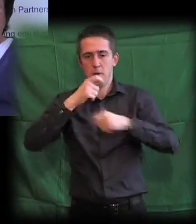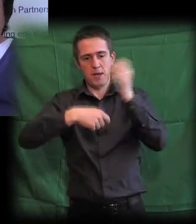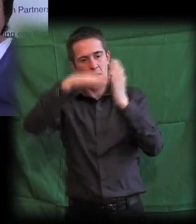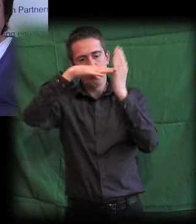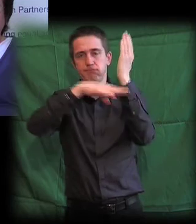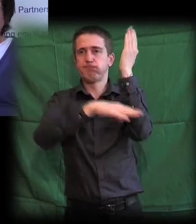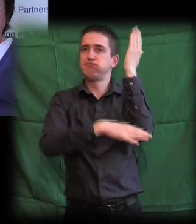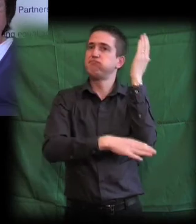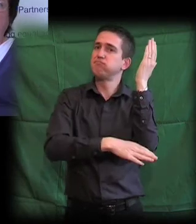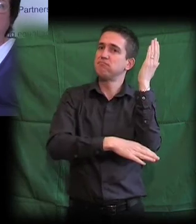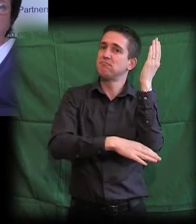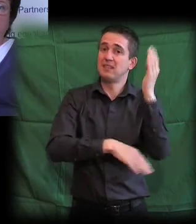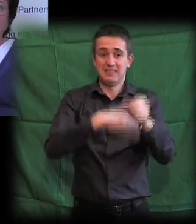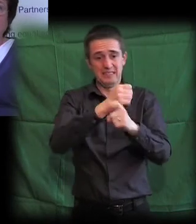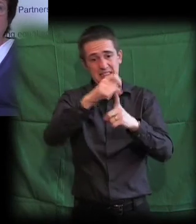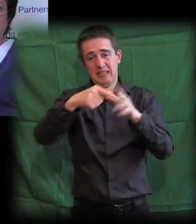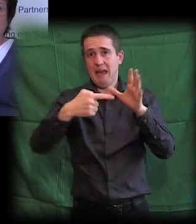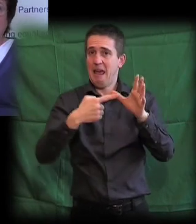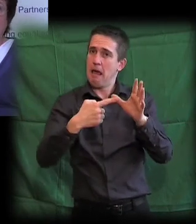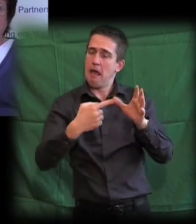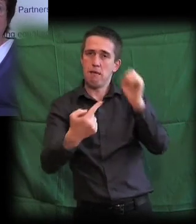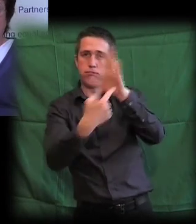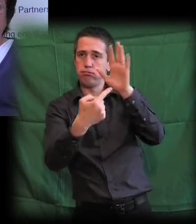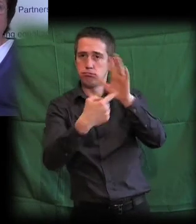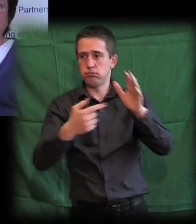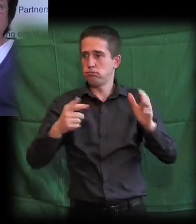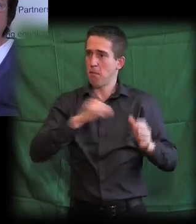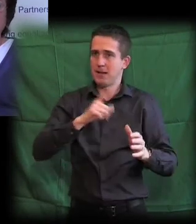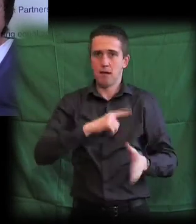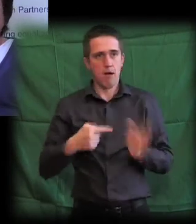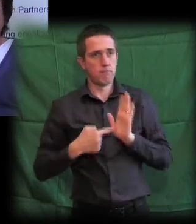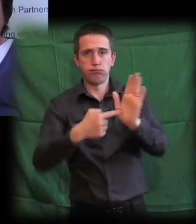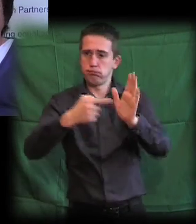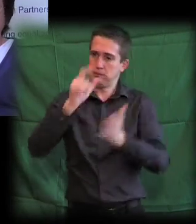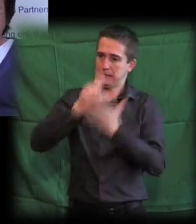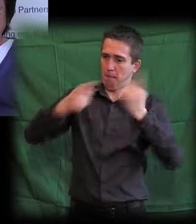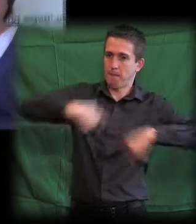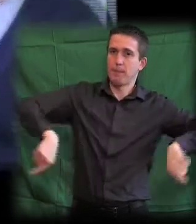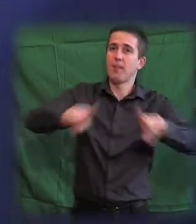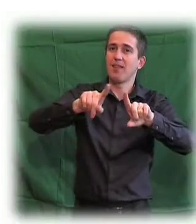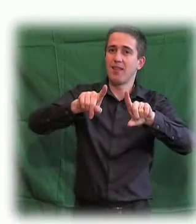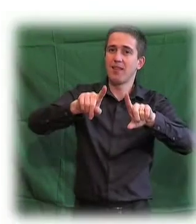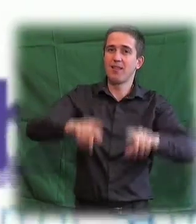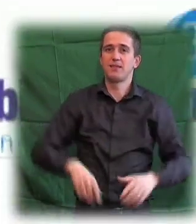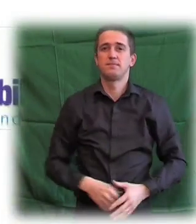anyway, and we'd become the hidden community again instead of part of a community that's fighting for our rights.